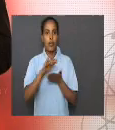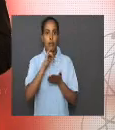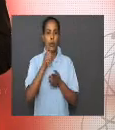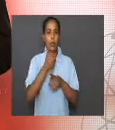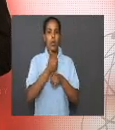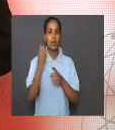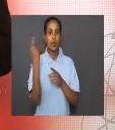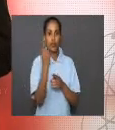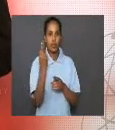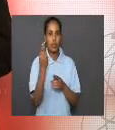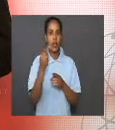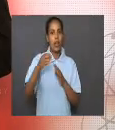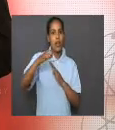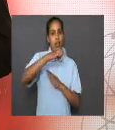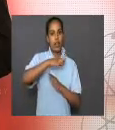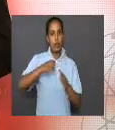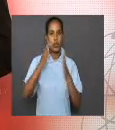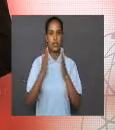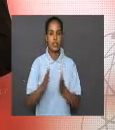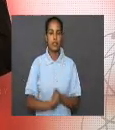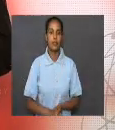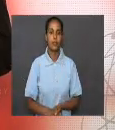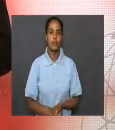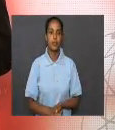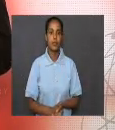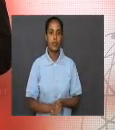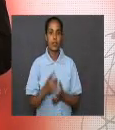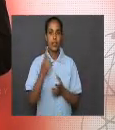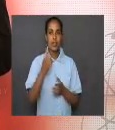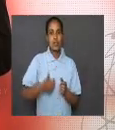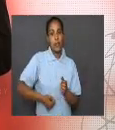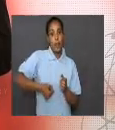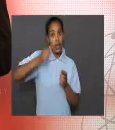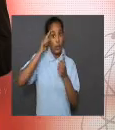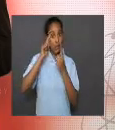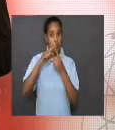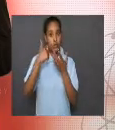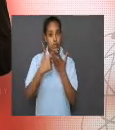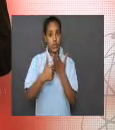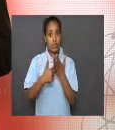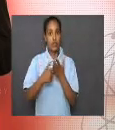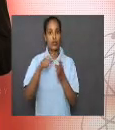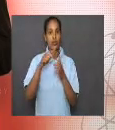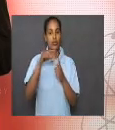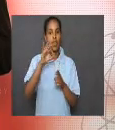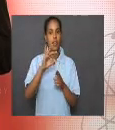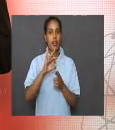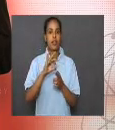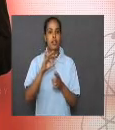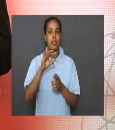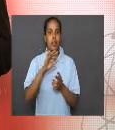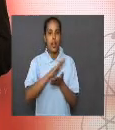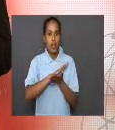metal using electrolysis. The main purpose of this is to get rid of